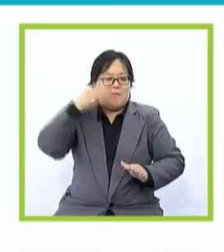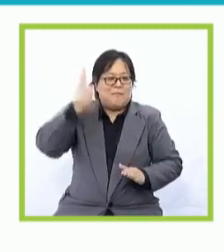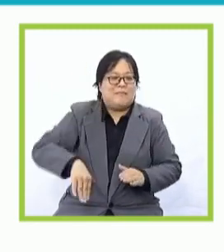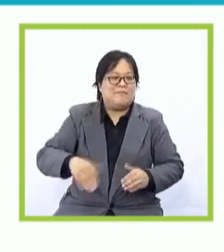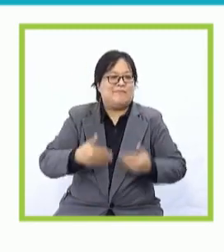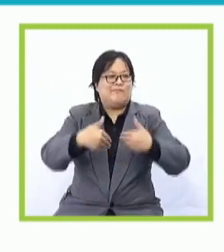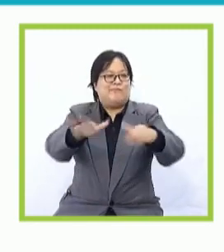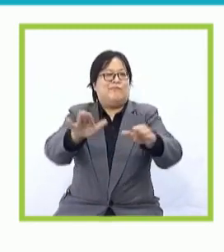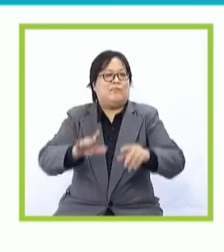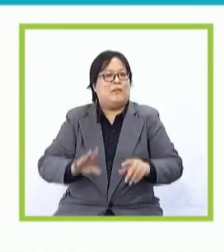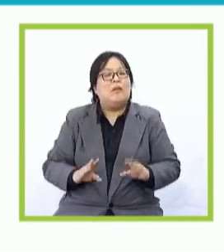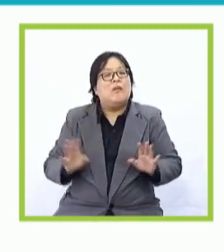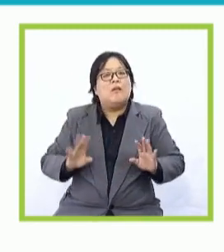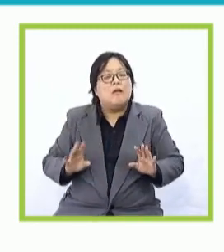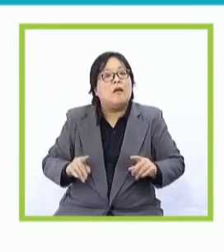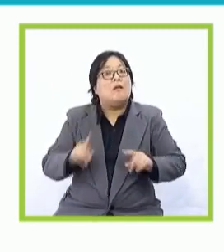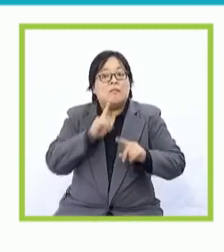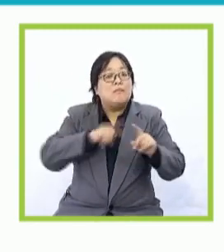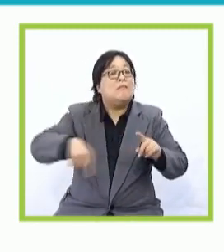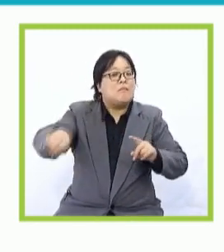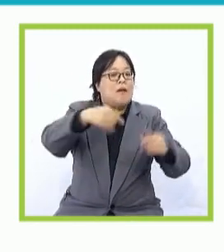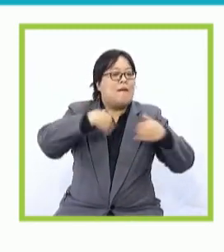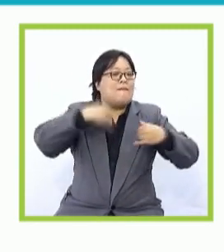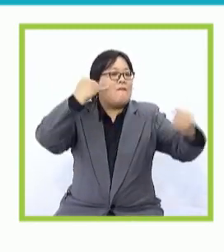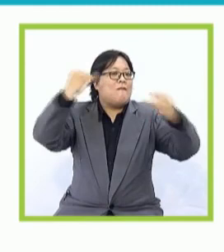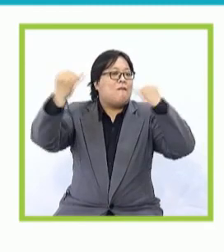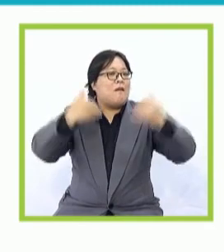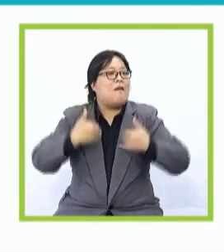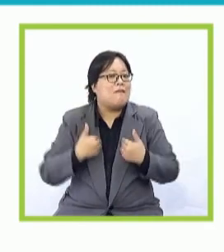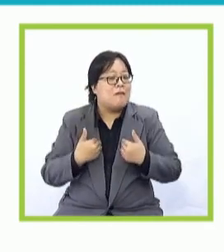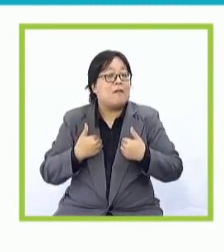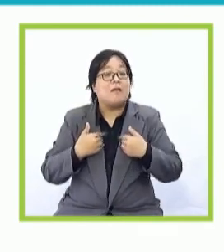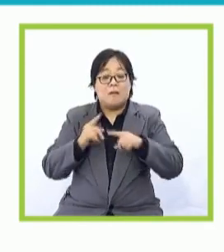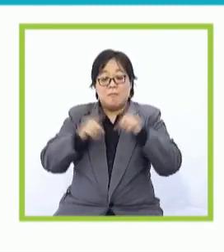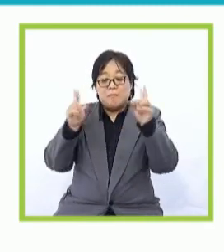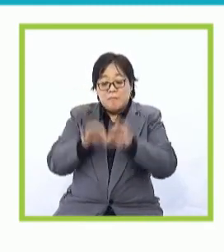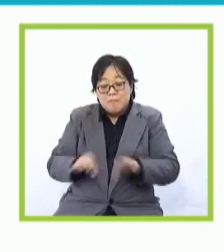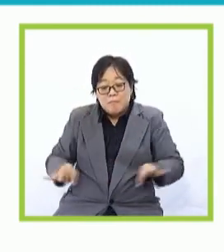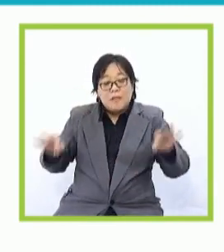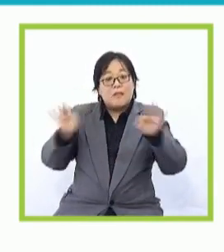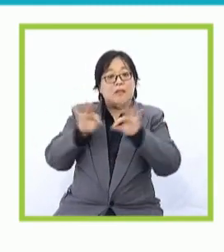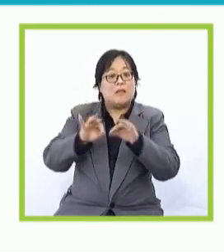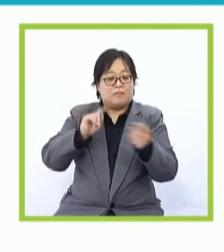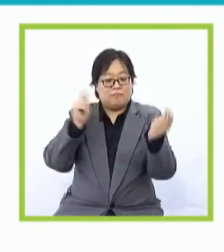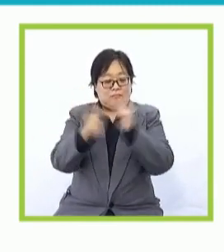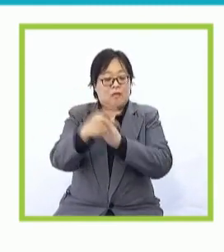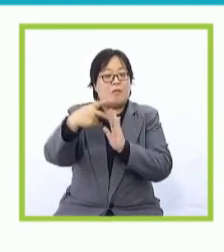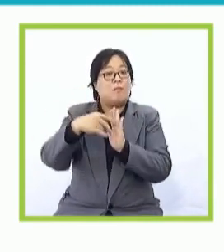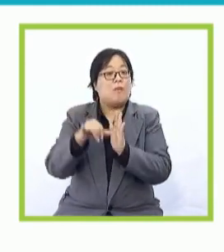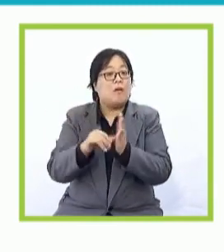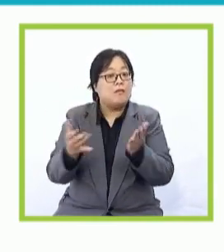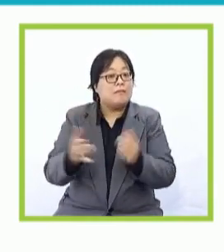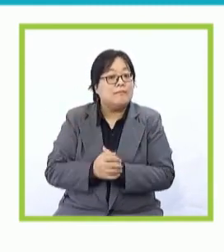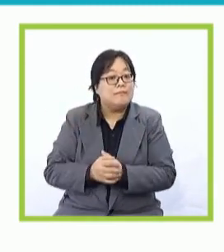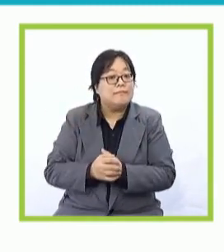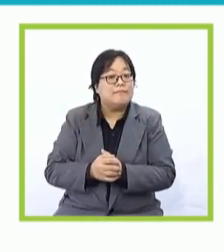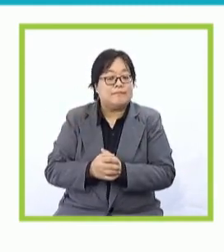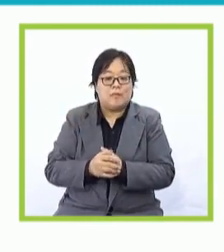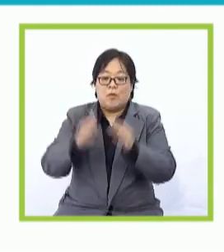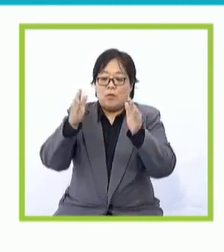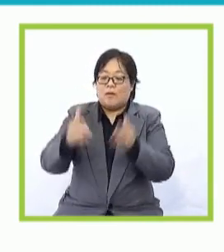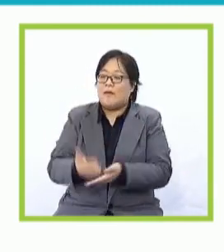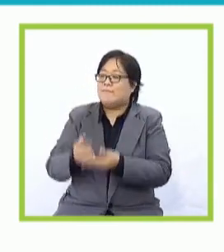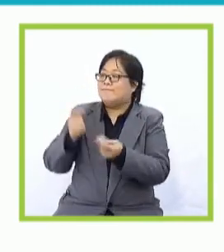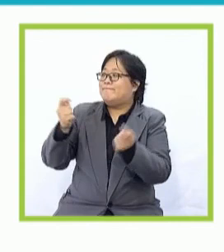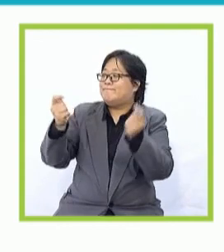what enables them to do a great job. I think the most important reforms for a policymaker to pursue are those that change